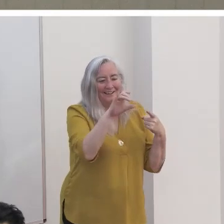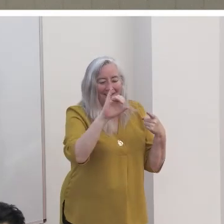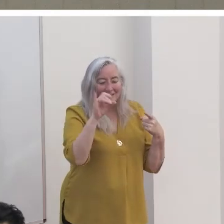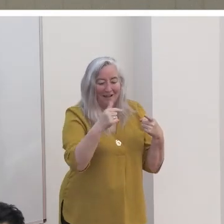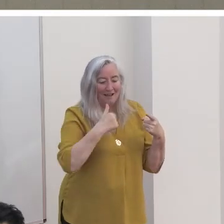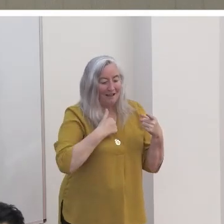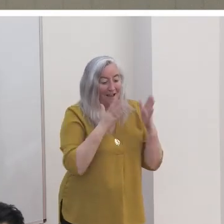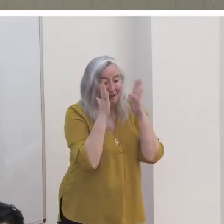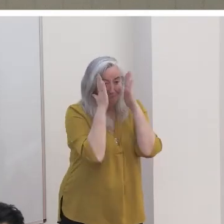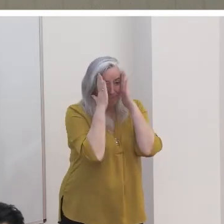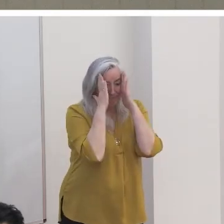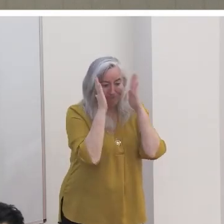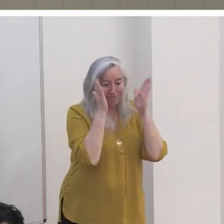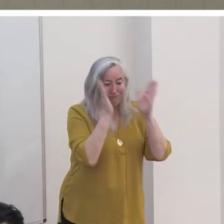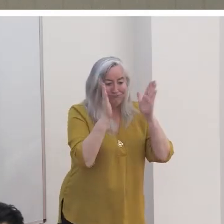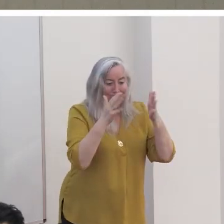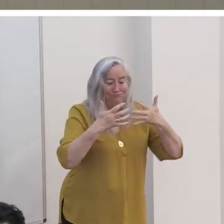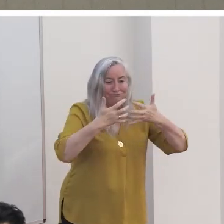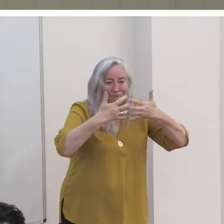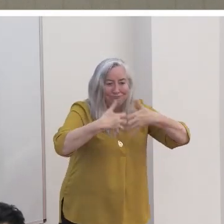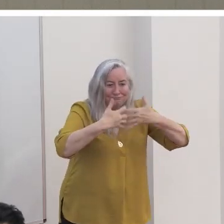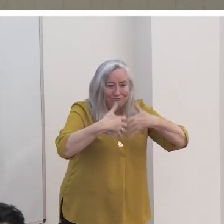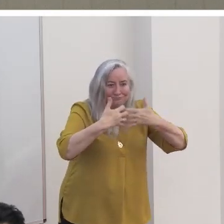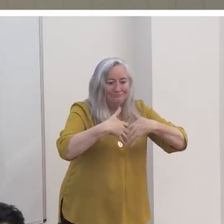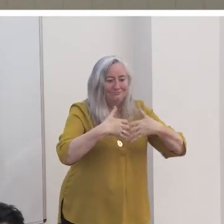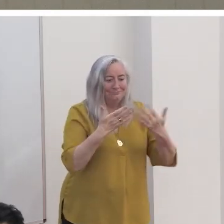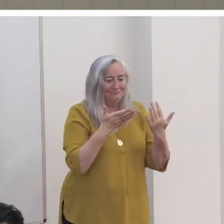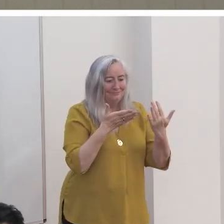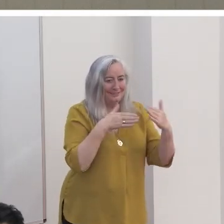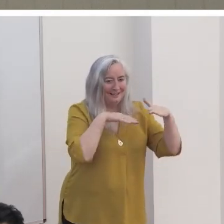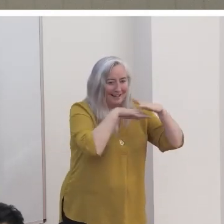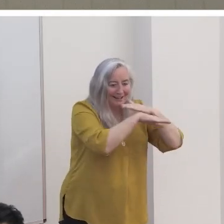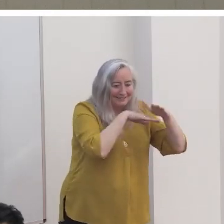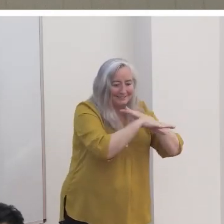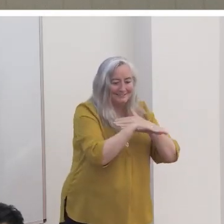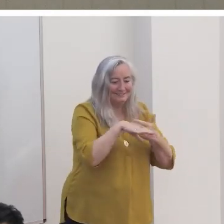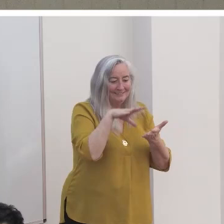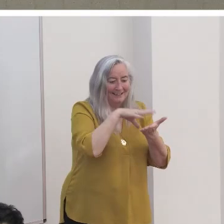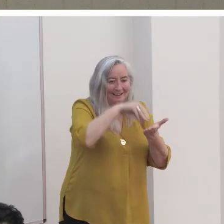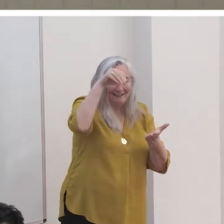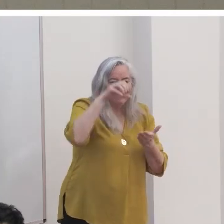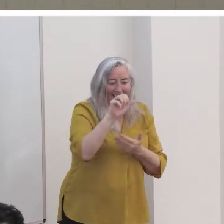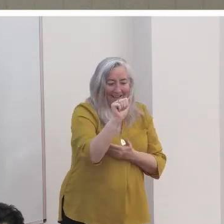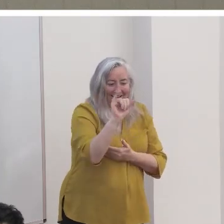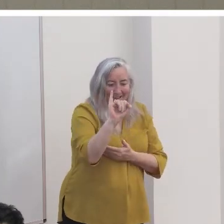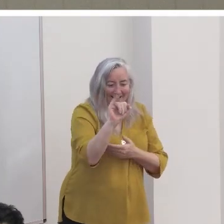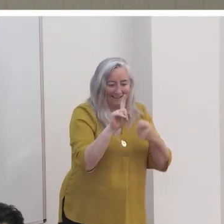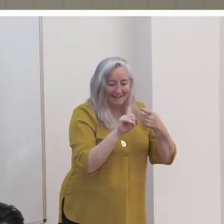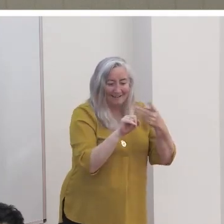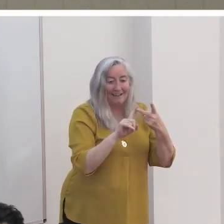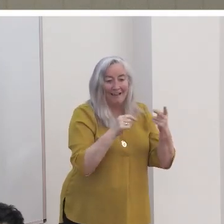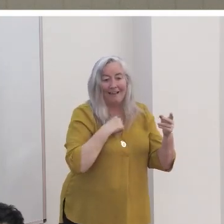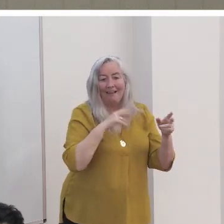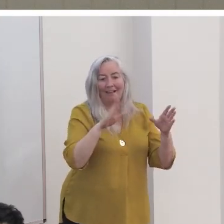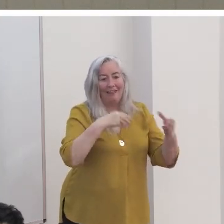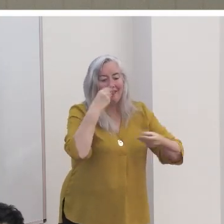And the particular fun fact of it is, before I came to the conference, I was actually reading